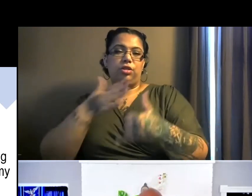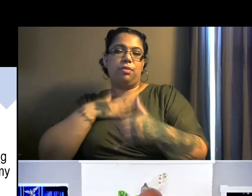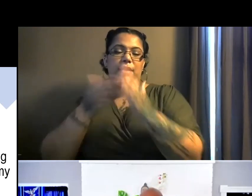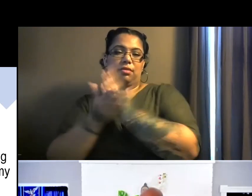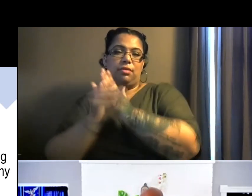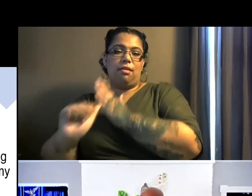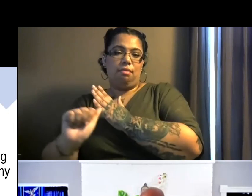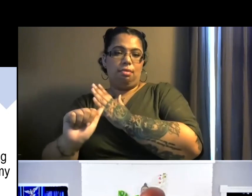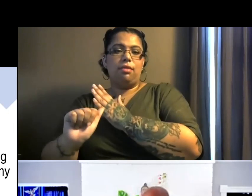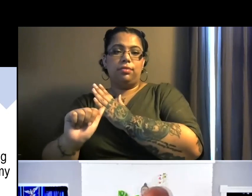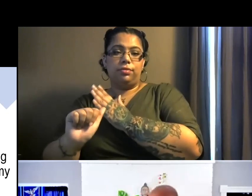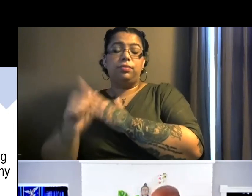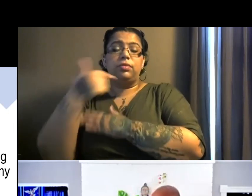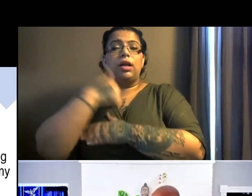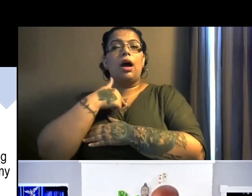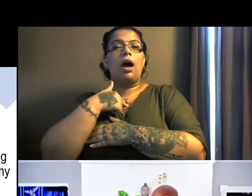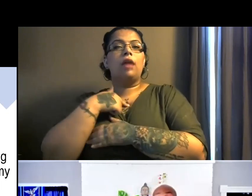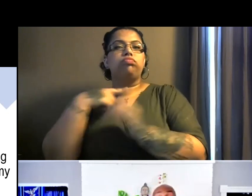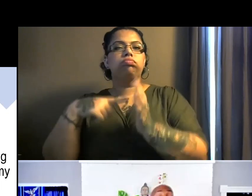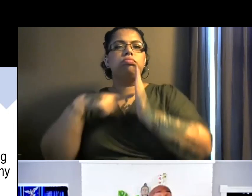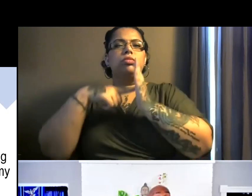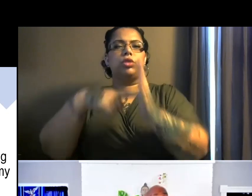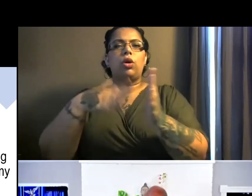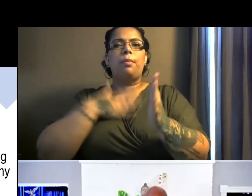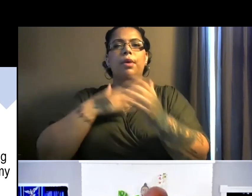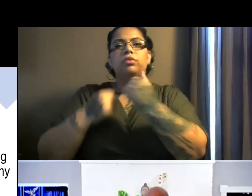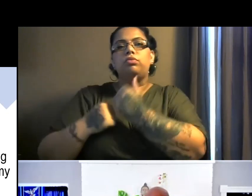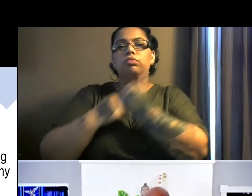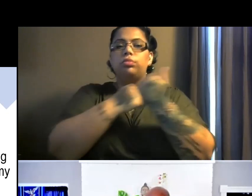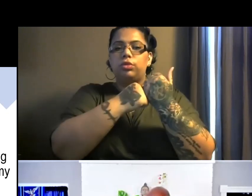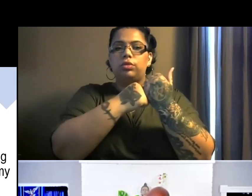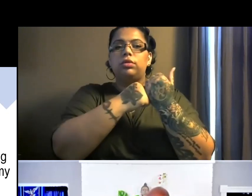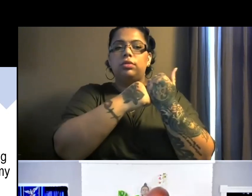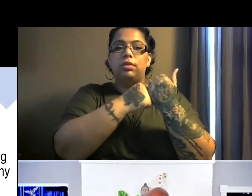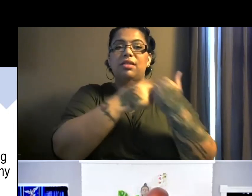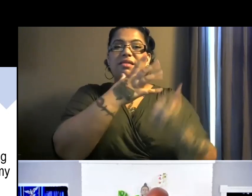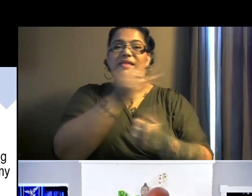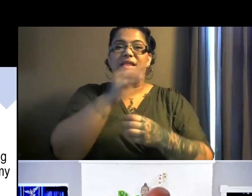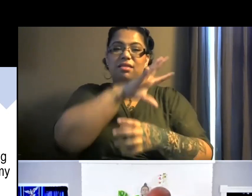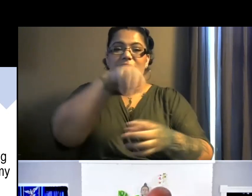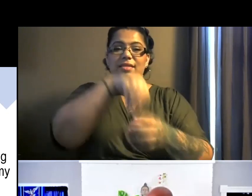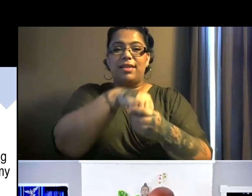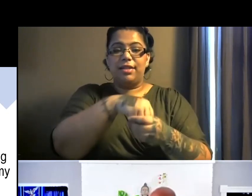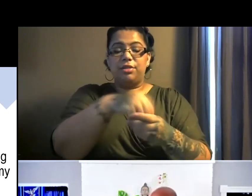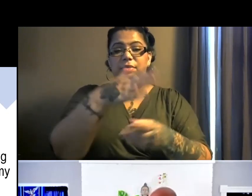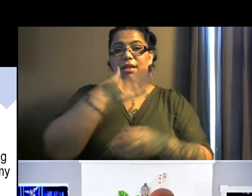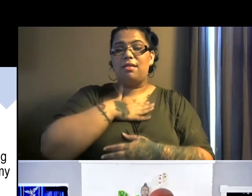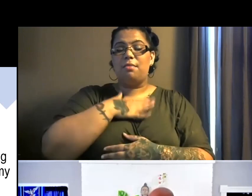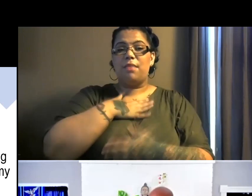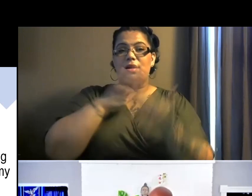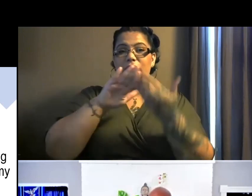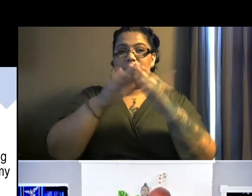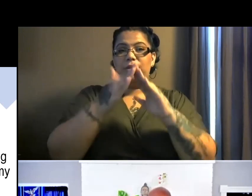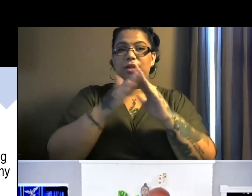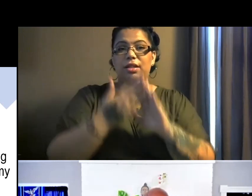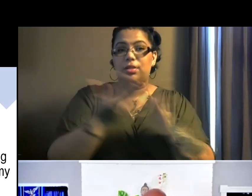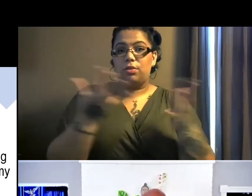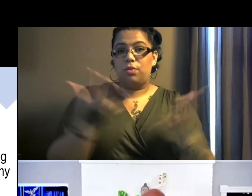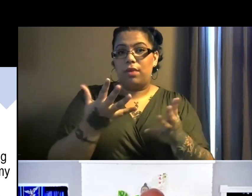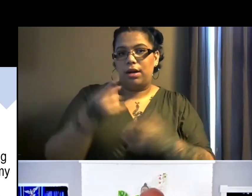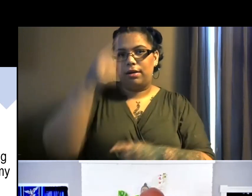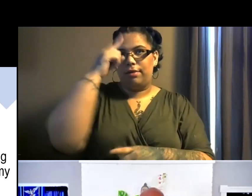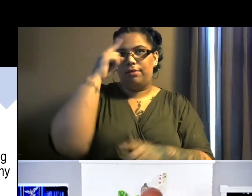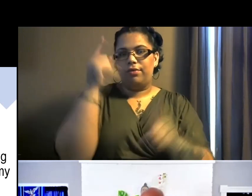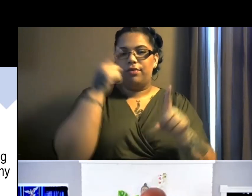talent, I demonstrate my support and engagement in my community's